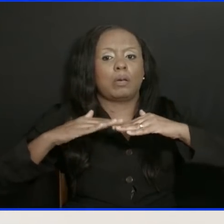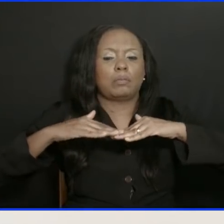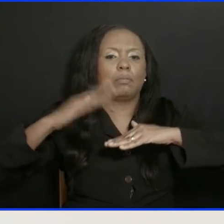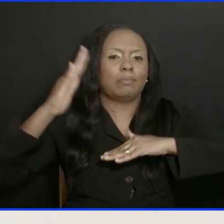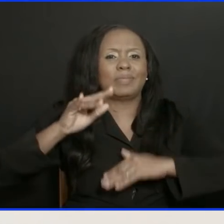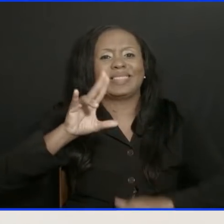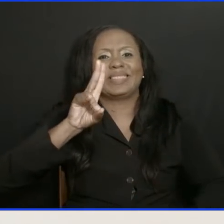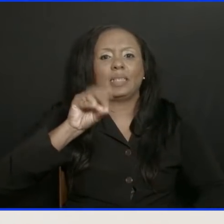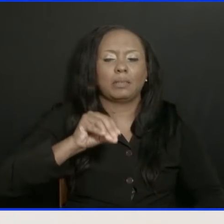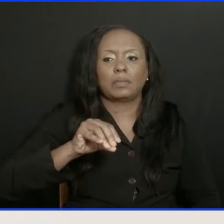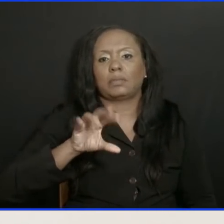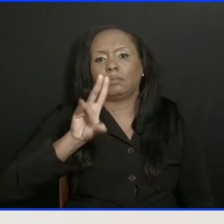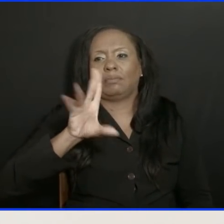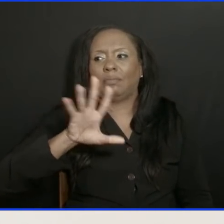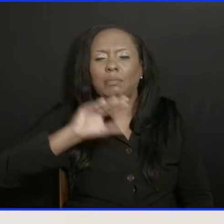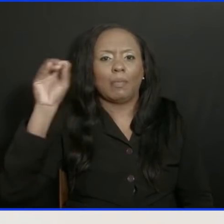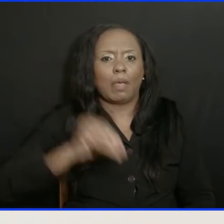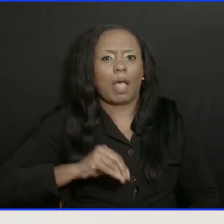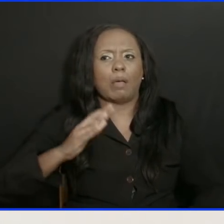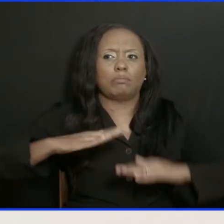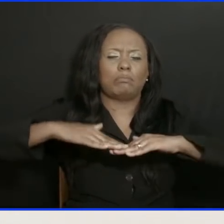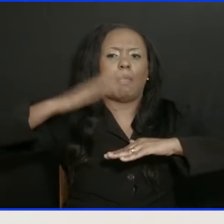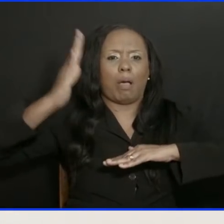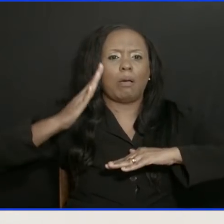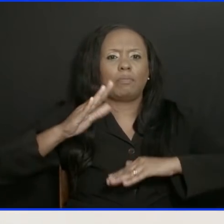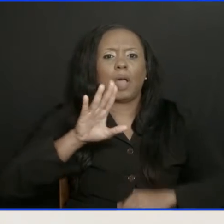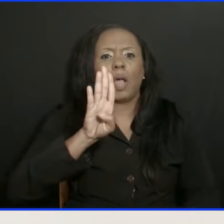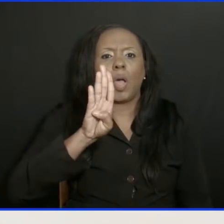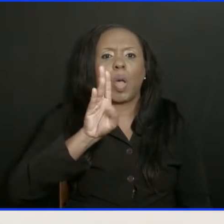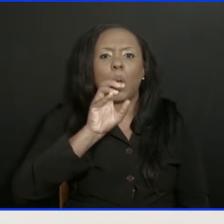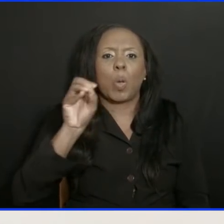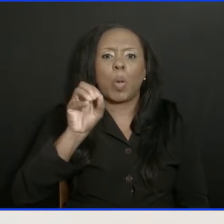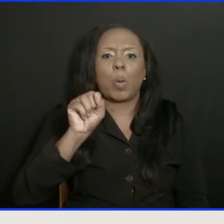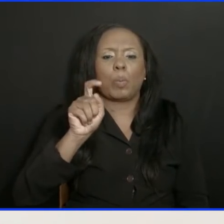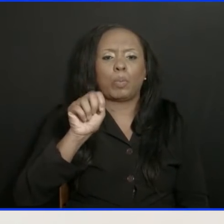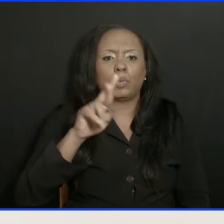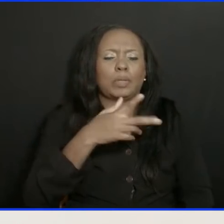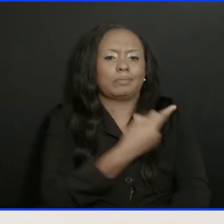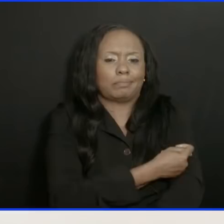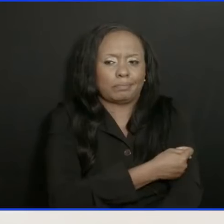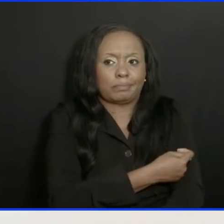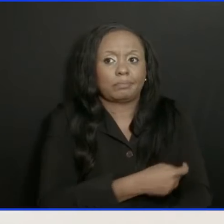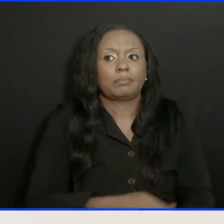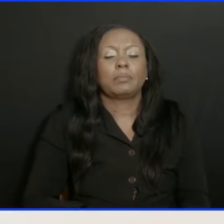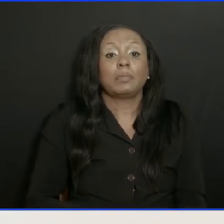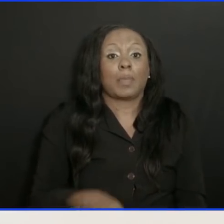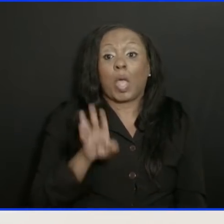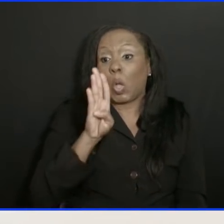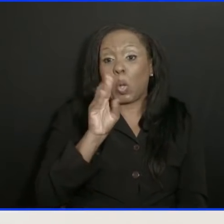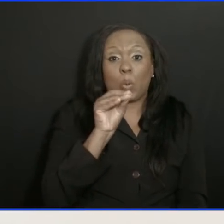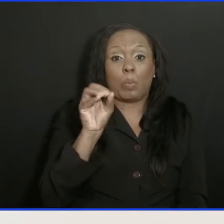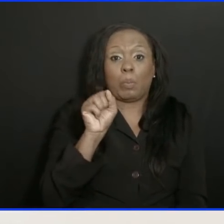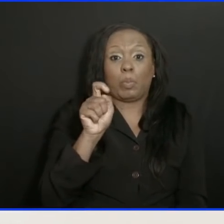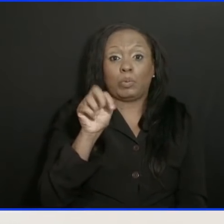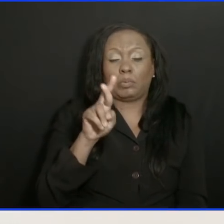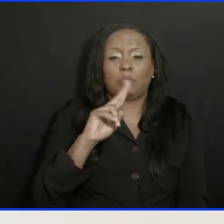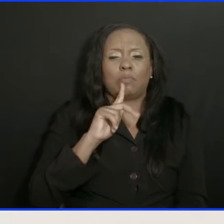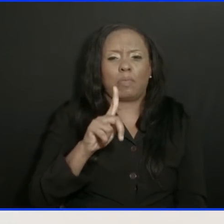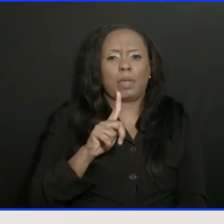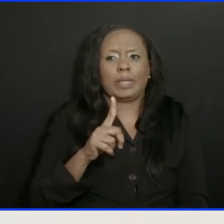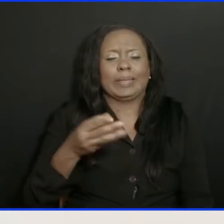or 75% very shortly. But boosters give us the best opportunity for